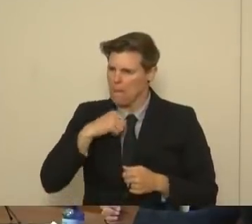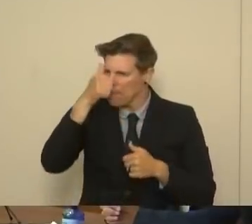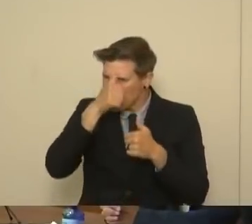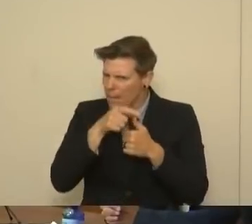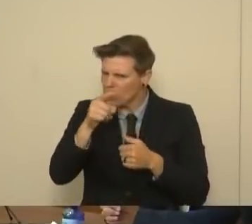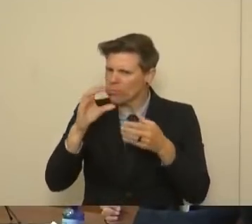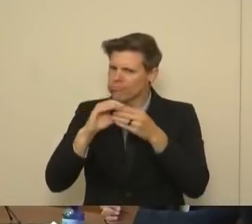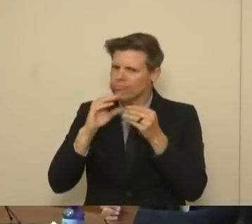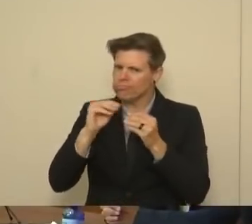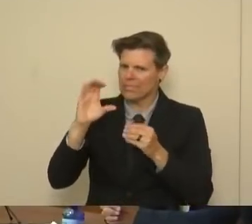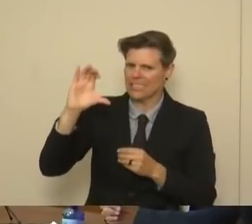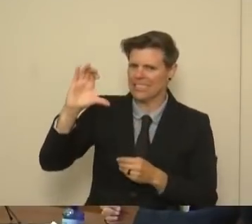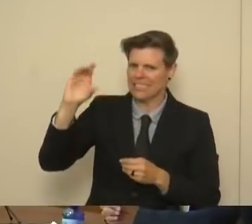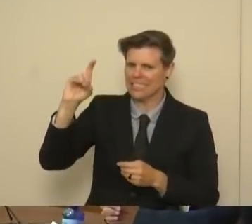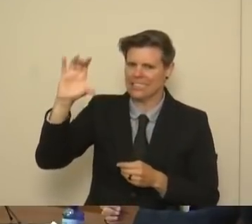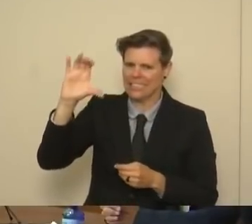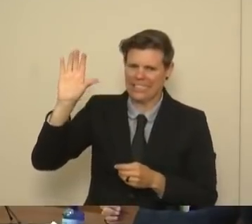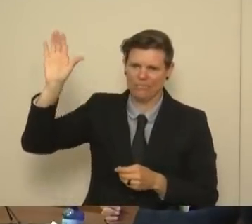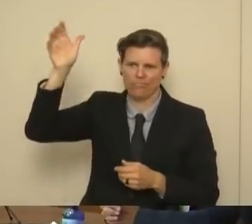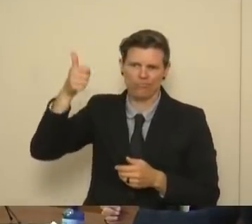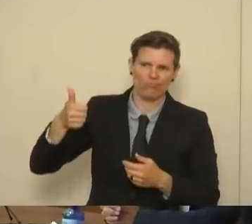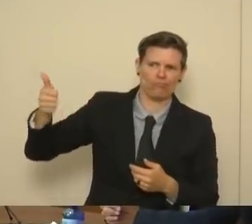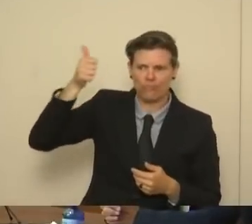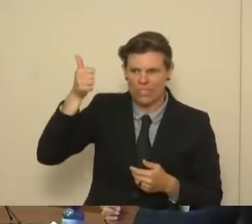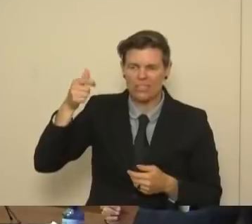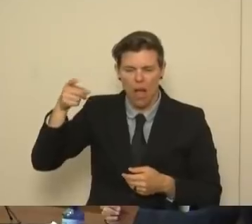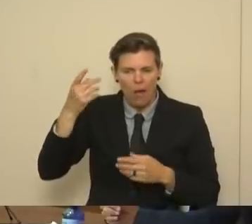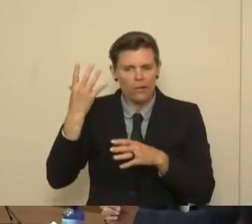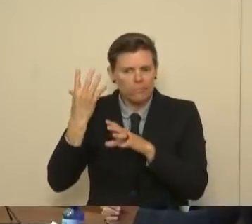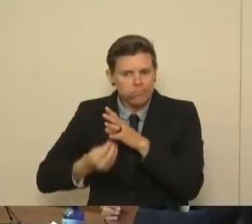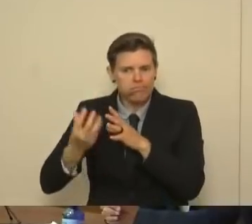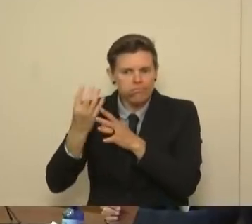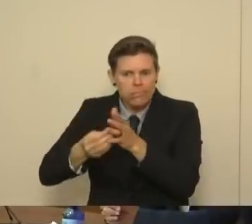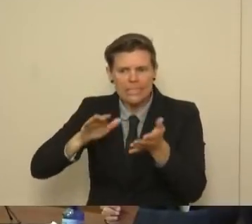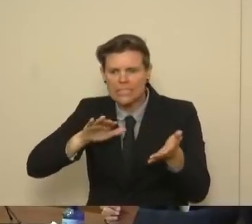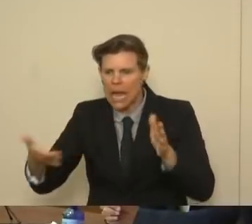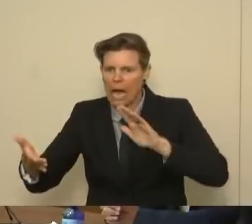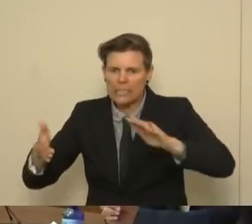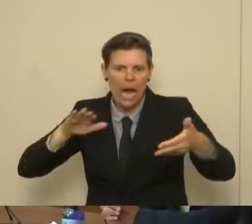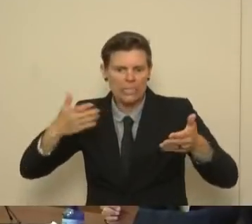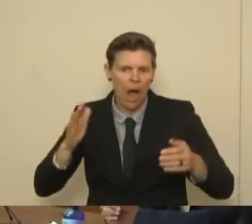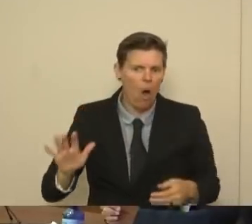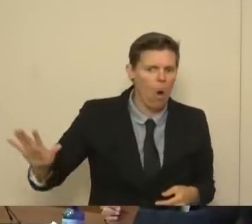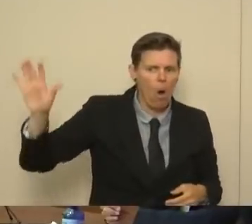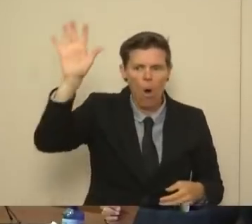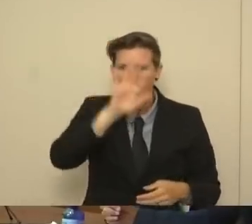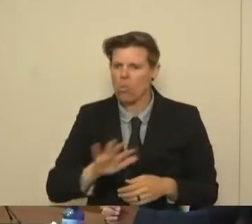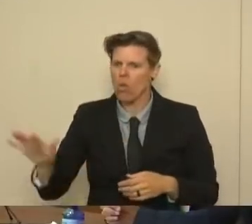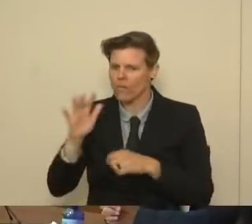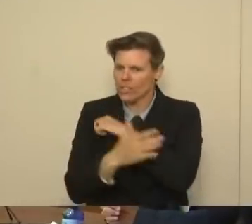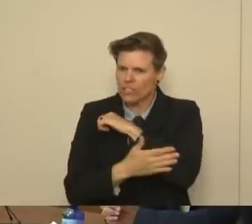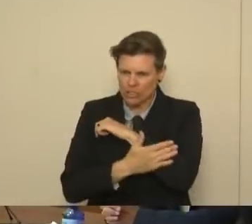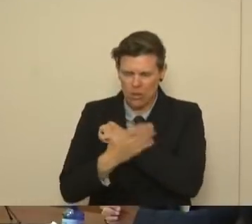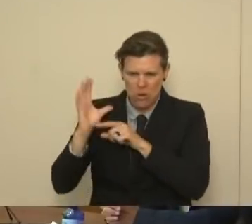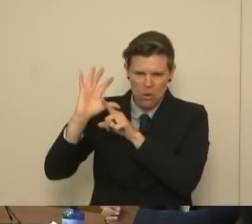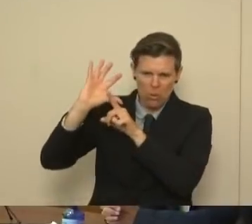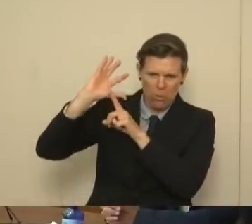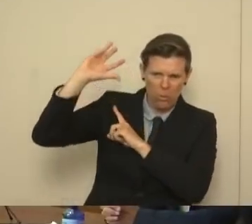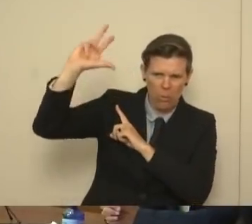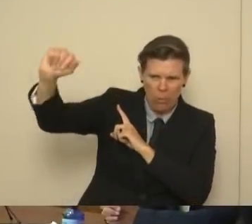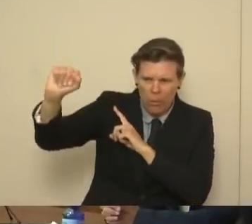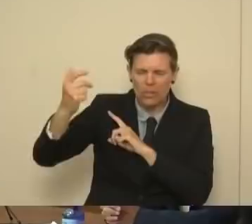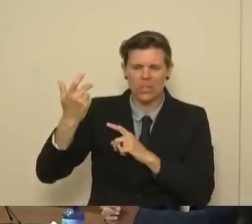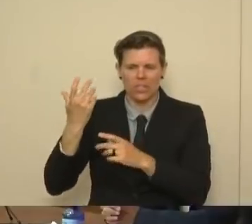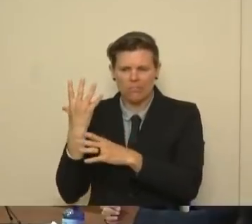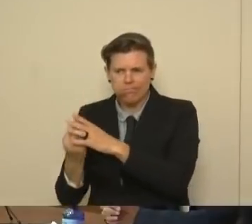excess deaths throughout the country far exceeds the reported number of deaths related to COVID-19. They said that there have been about